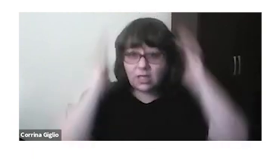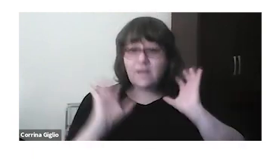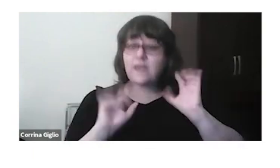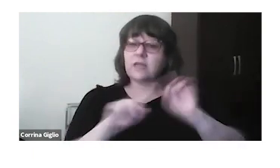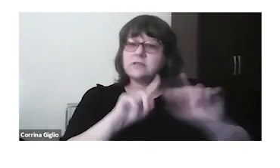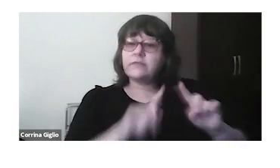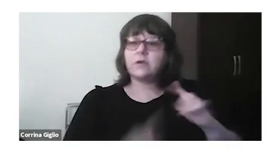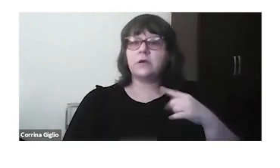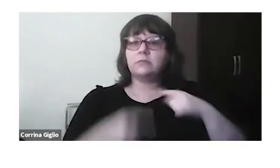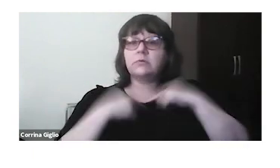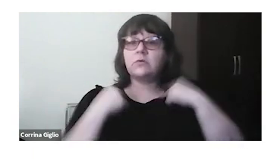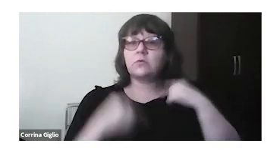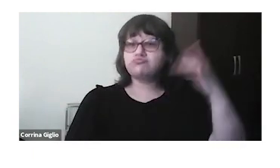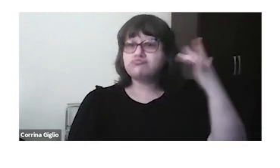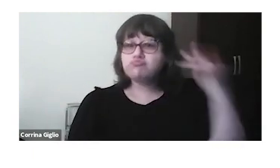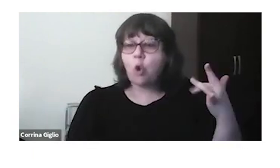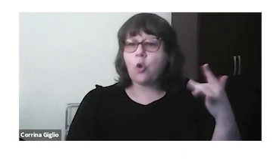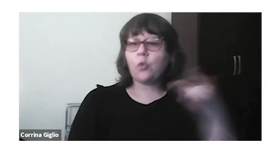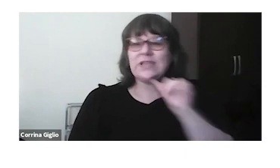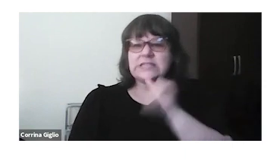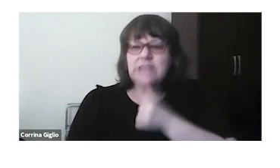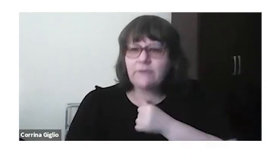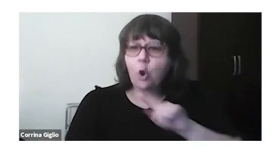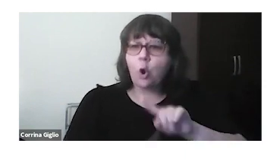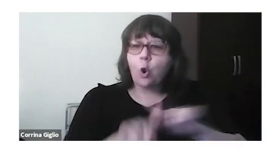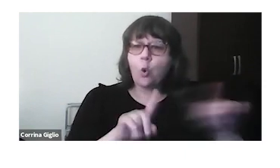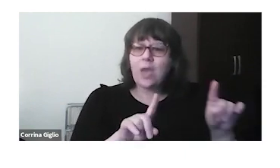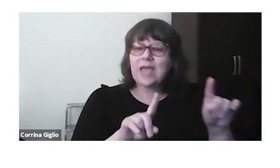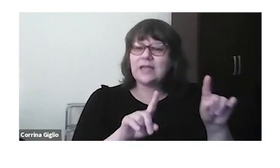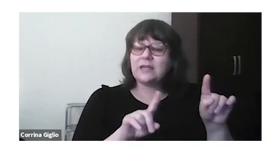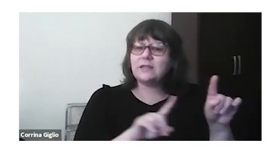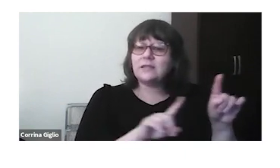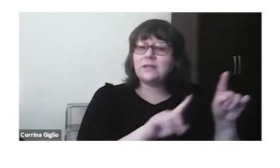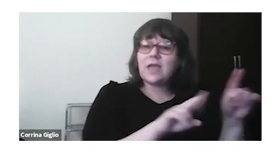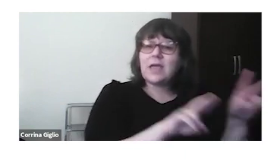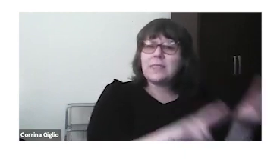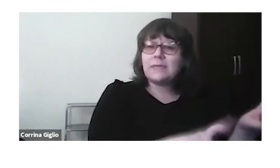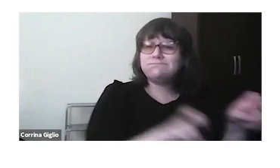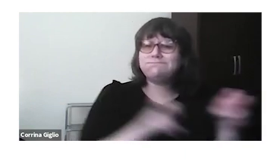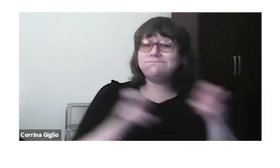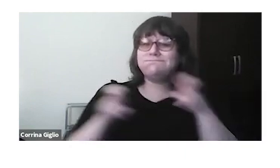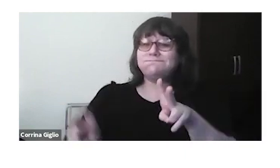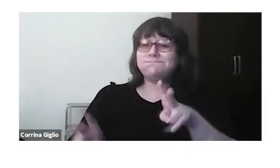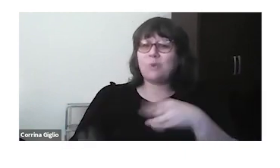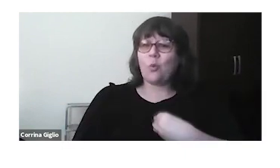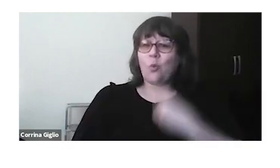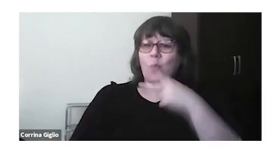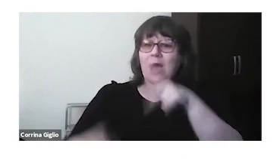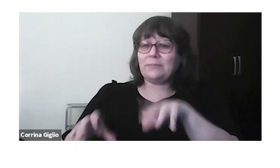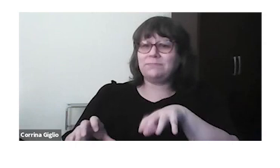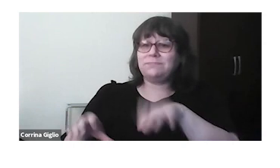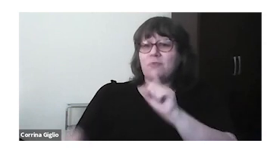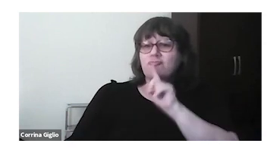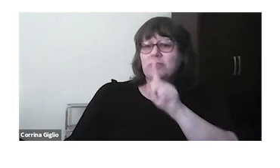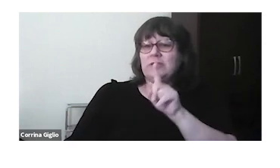wearing a lot of gold jewelry. But when it's sort of pared down and gentrified, then it's sort of seen as avant-garde or